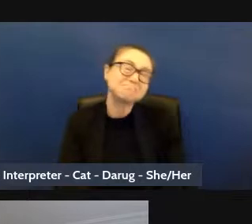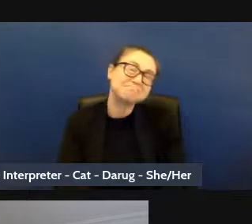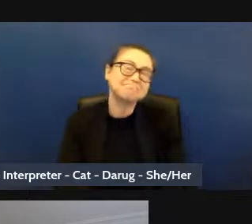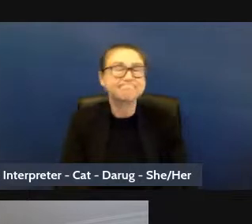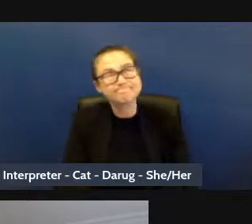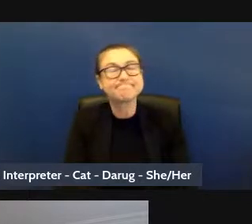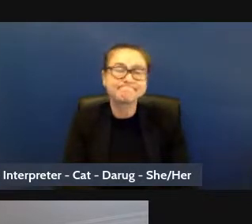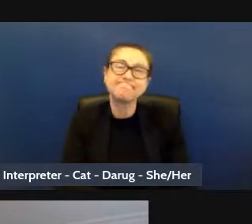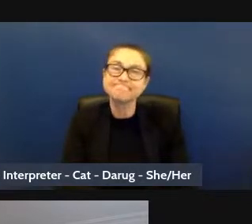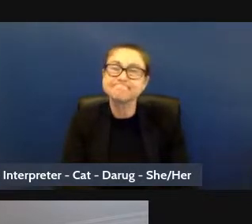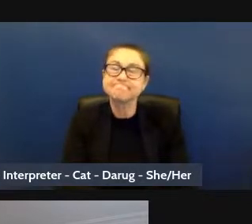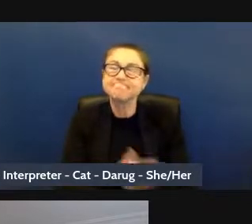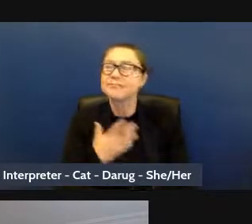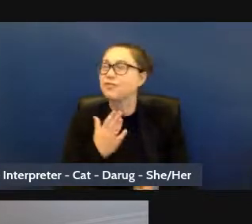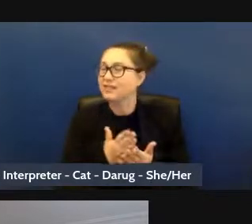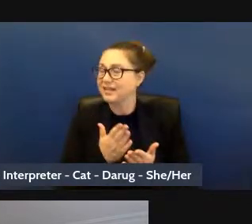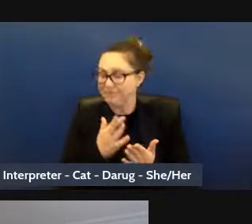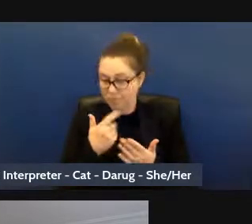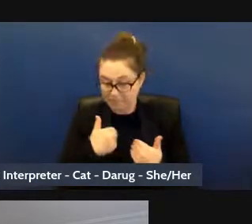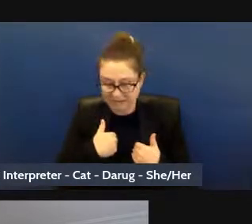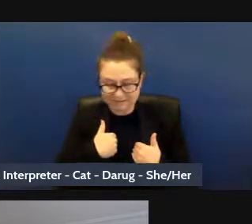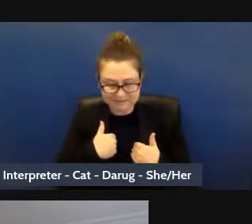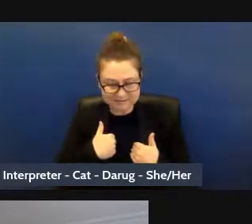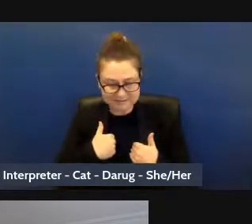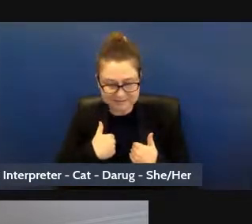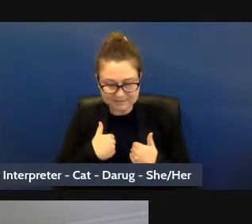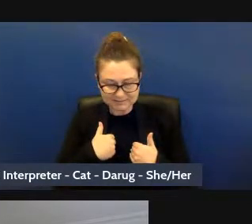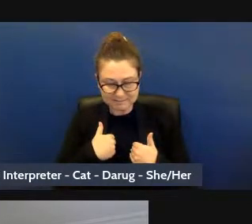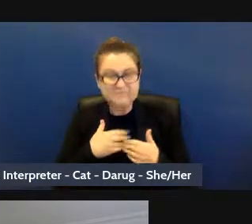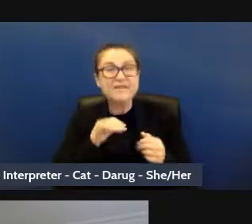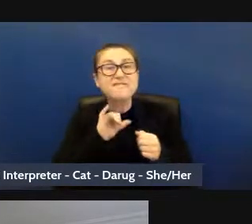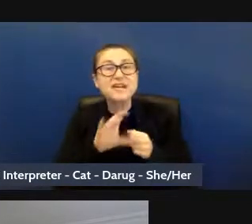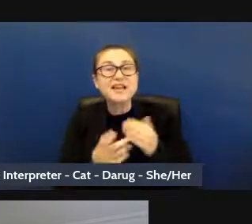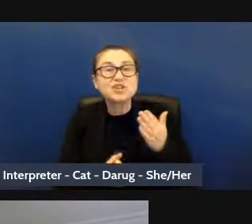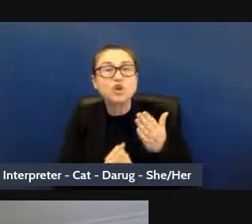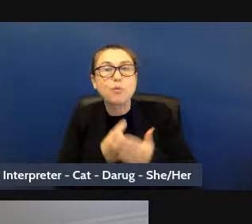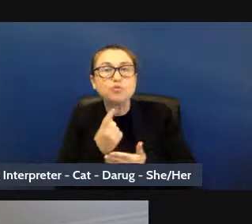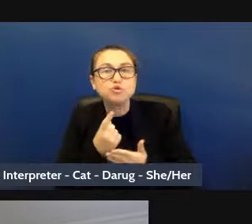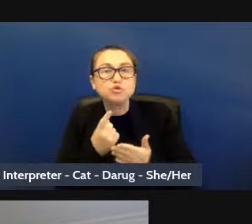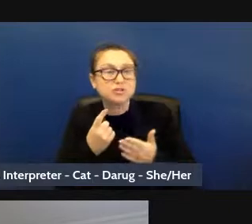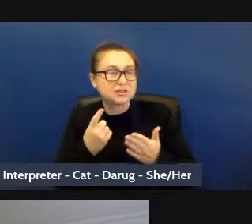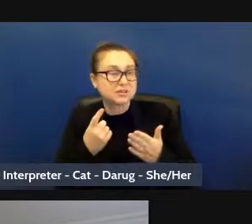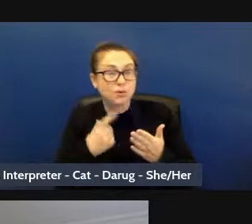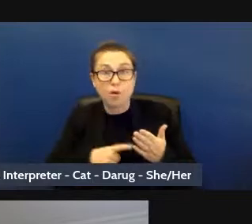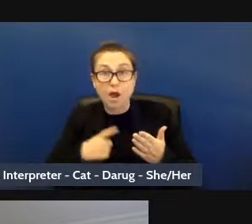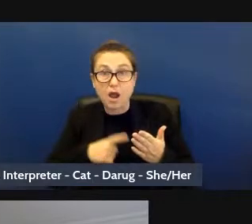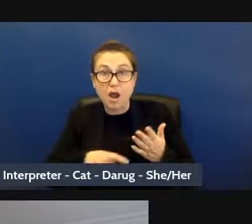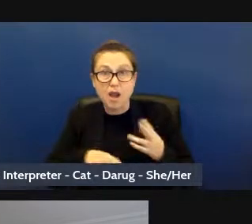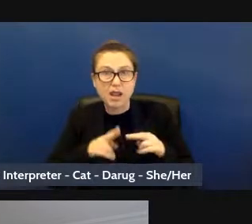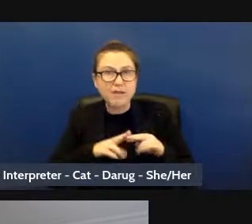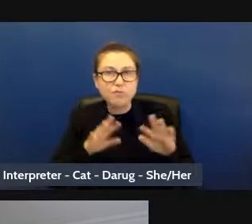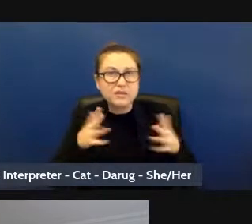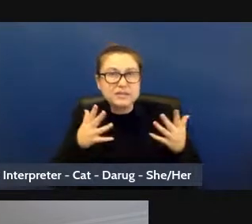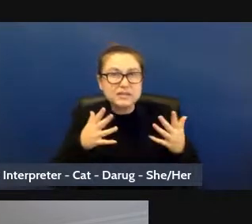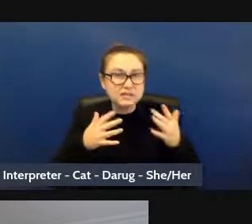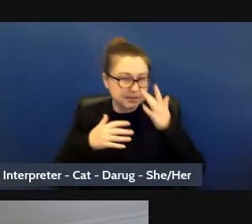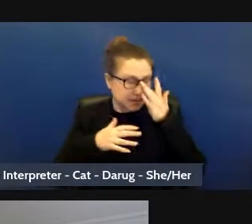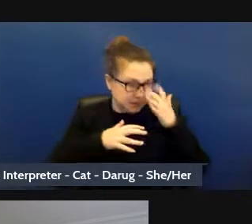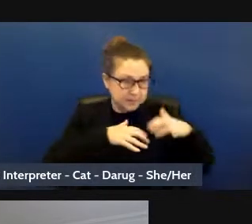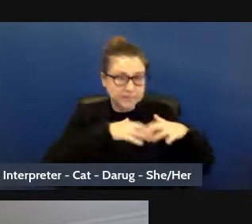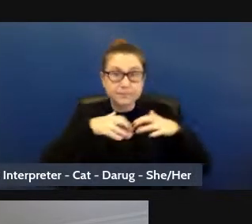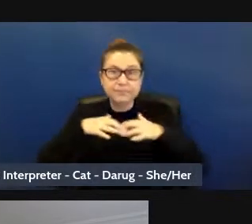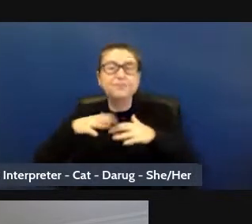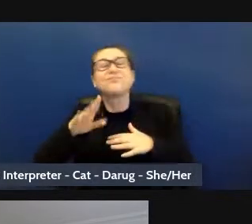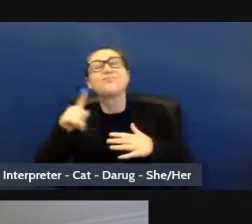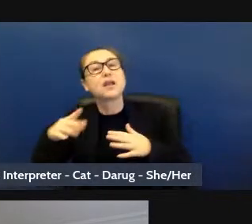a fantastic opportunity for me, because I know if we hadn't have designed it, the reason we decided to use